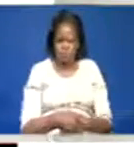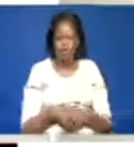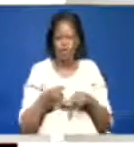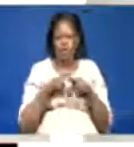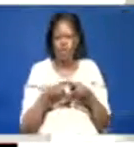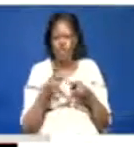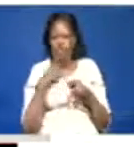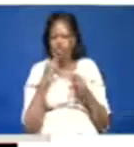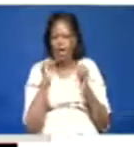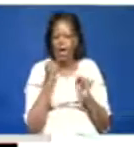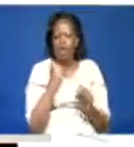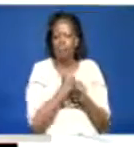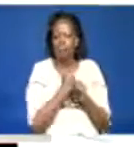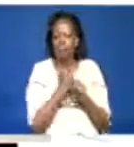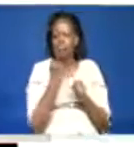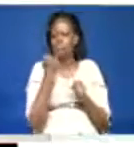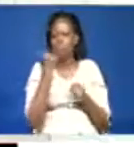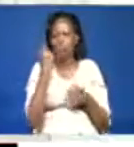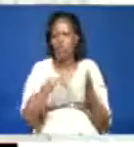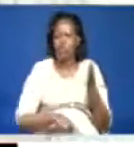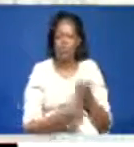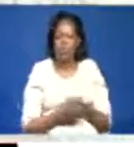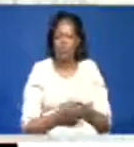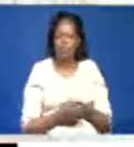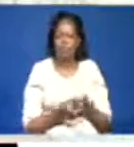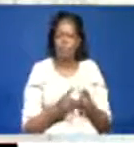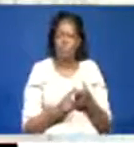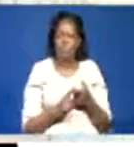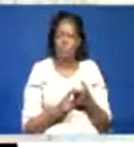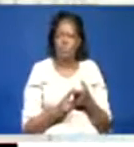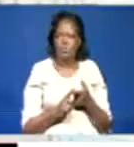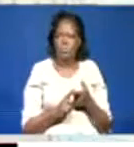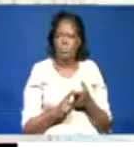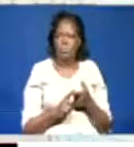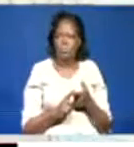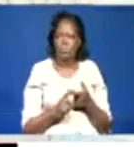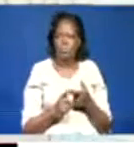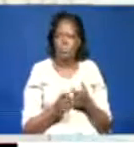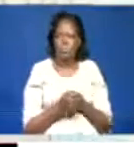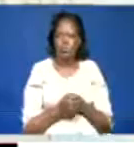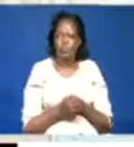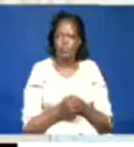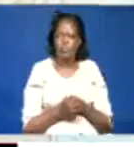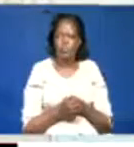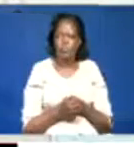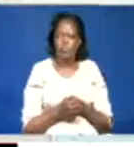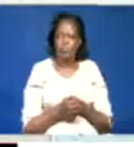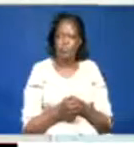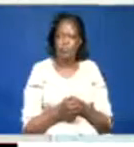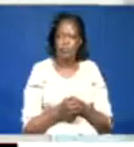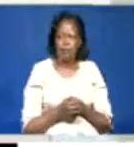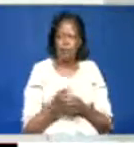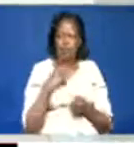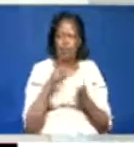Hello, somebody hear me? The problem with me is that I don't know how to find our things. And that is what has helped me in life, because what